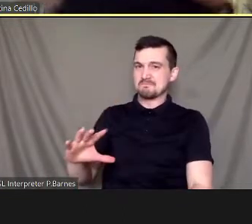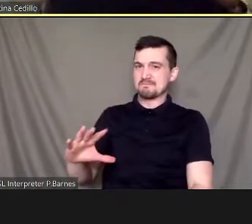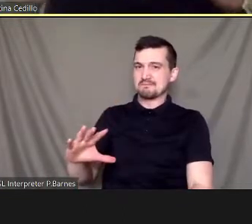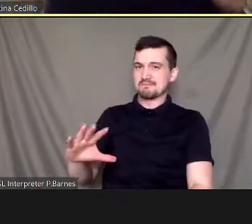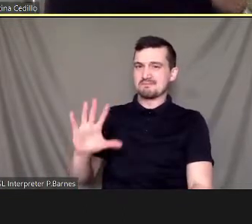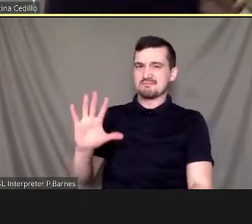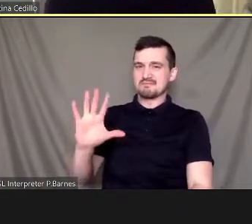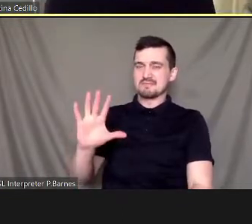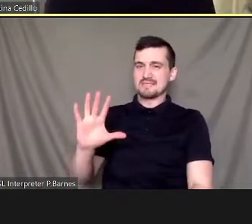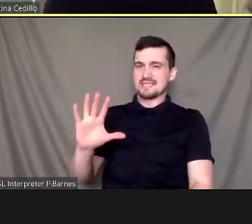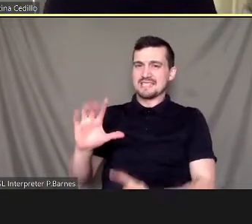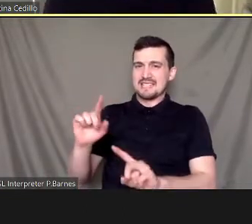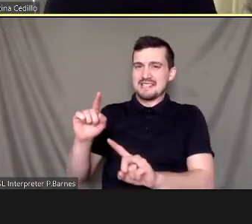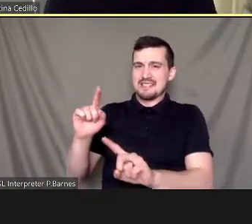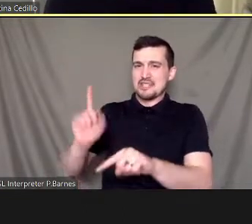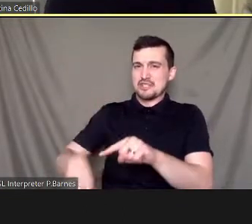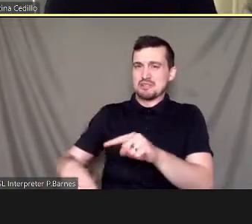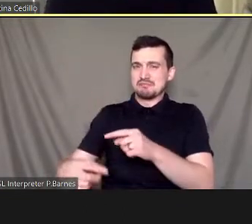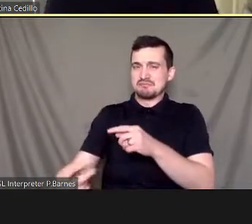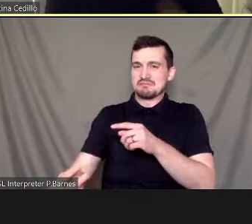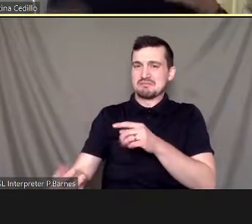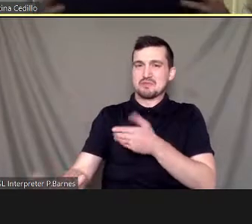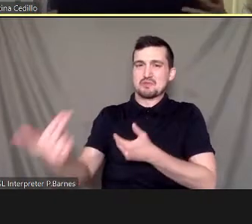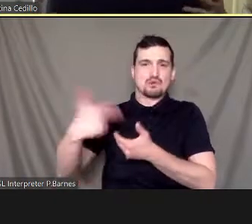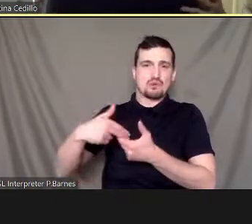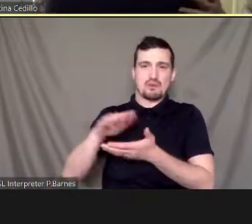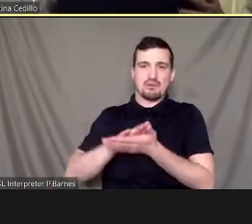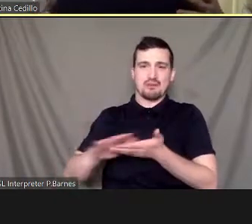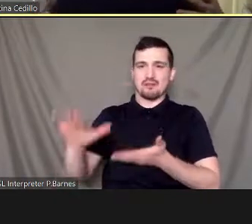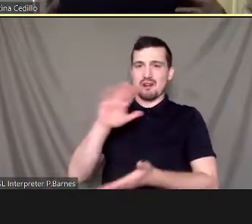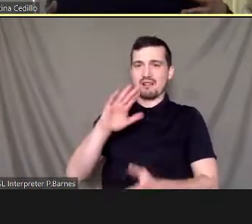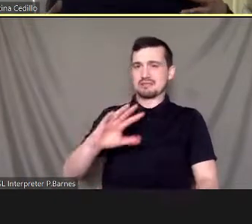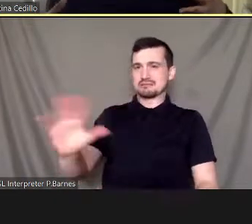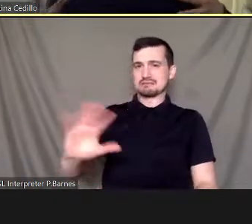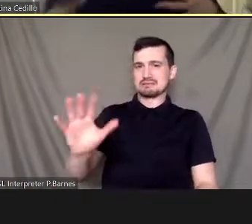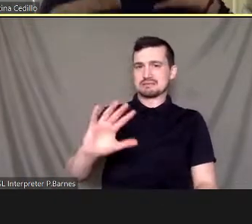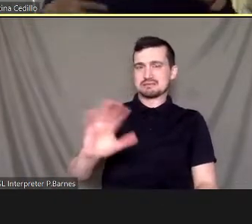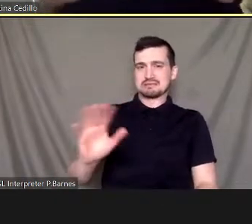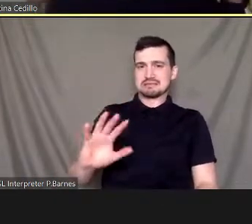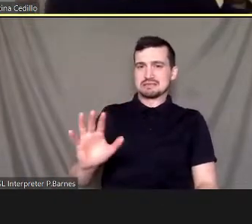they don't belong in college. I mean,